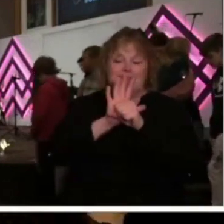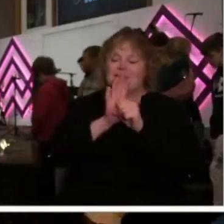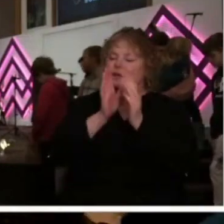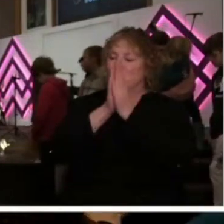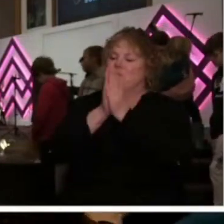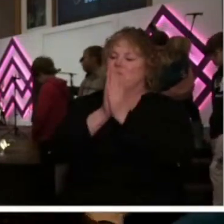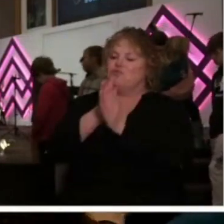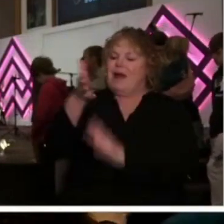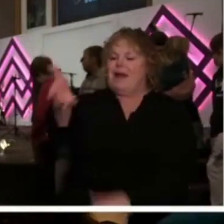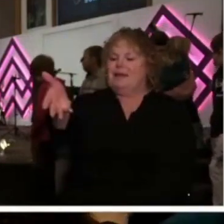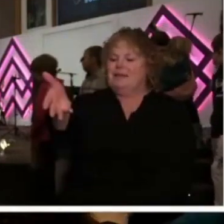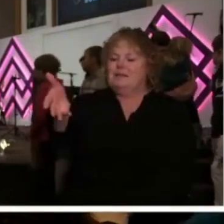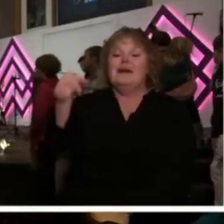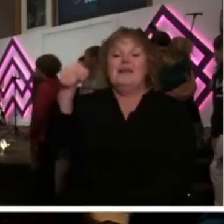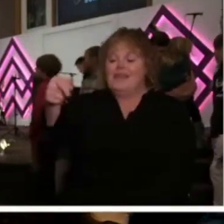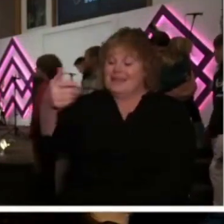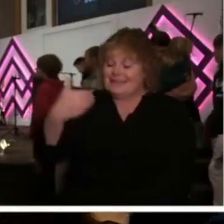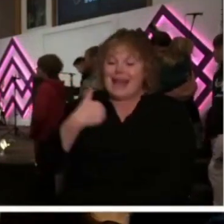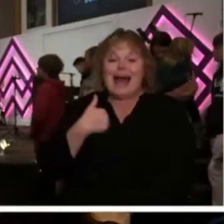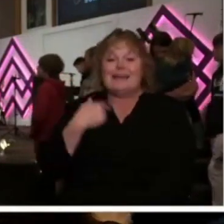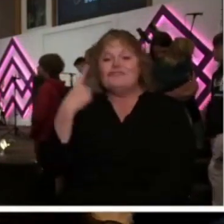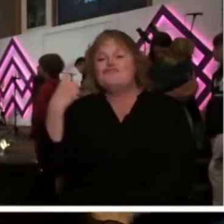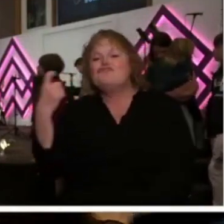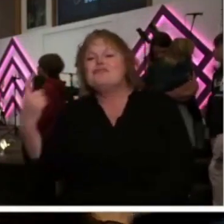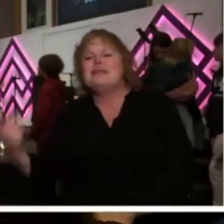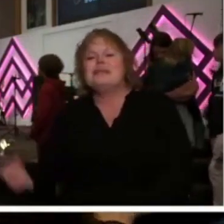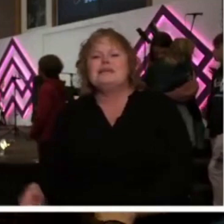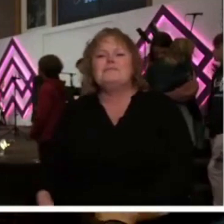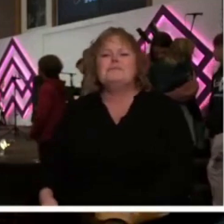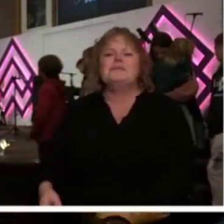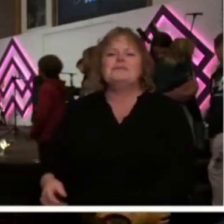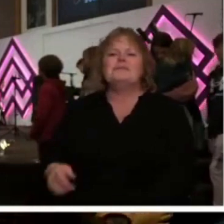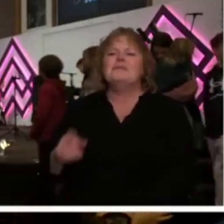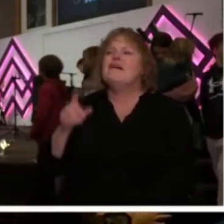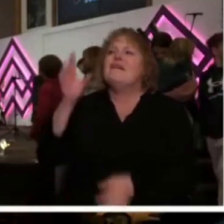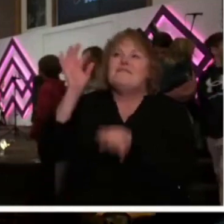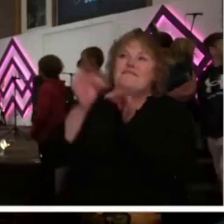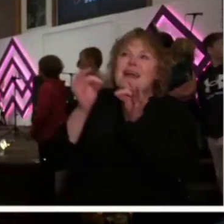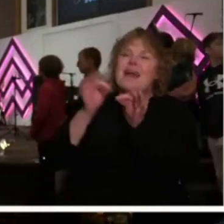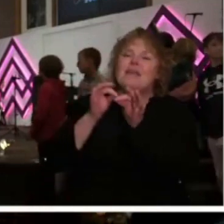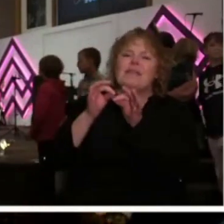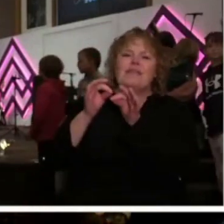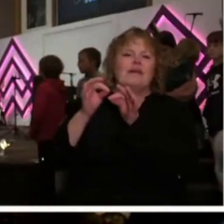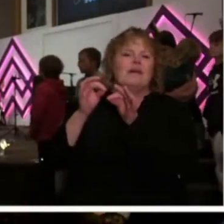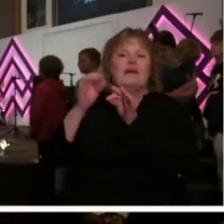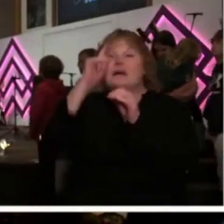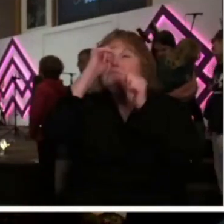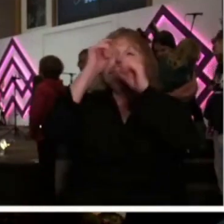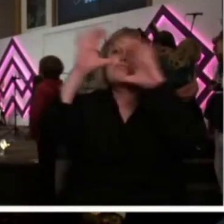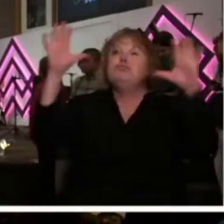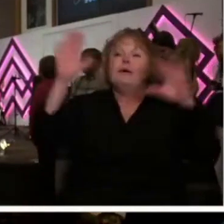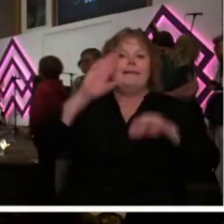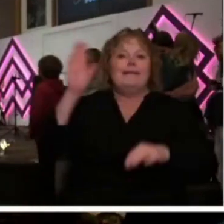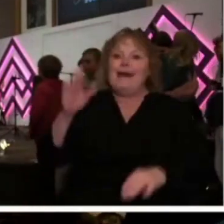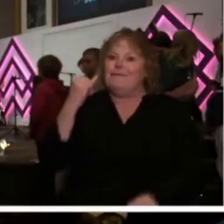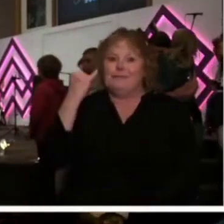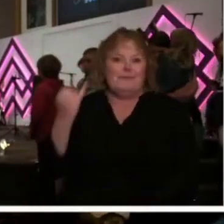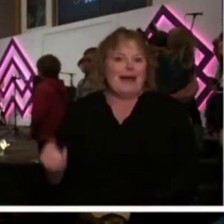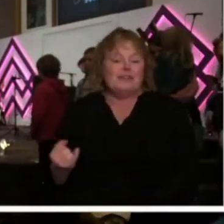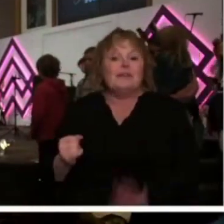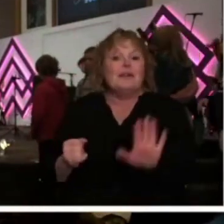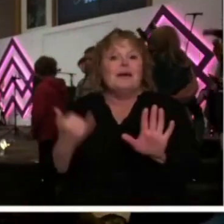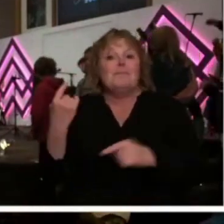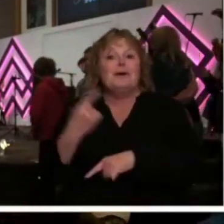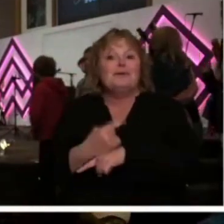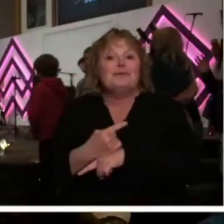contains dreams and faith and vision beyond what we ever dreamed. But Lord, today